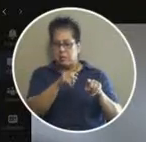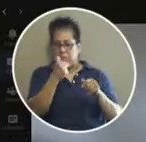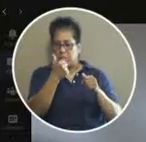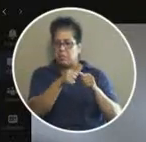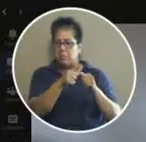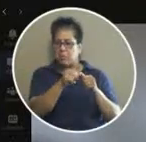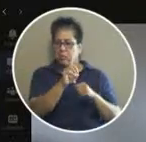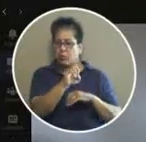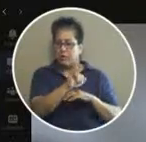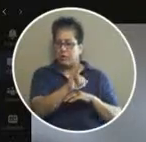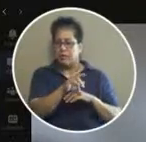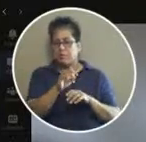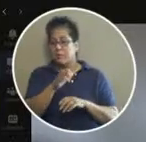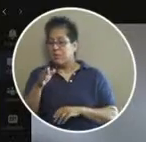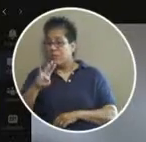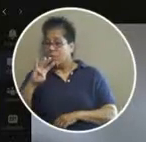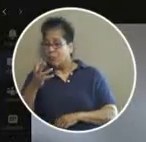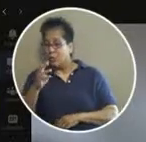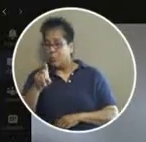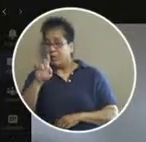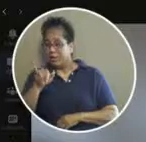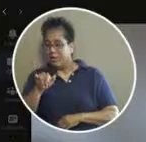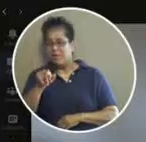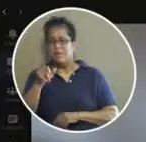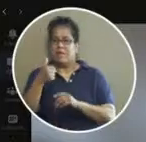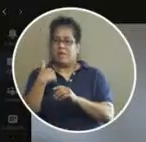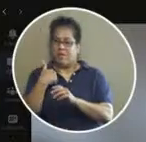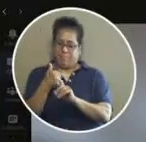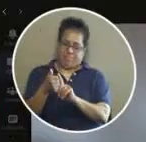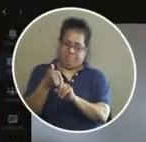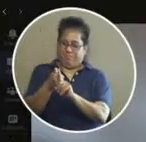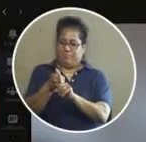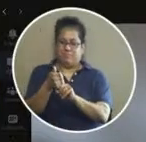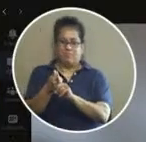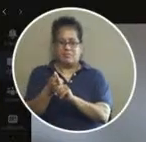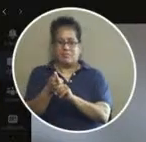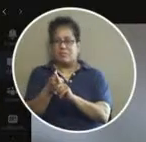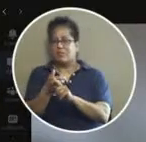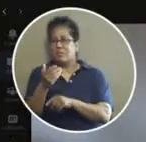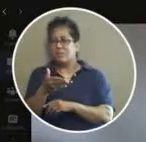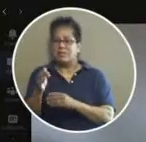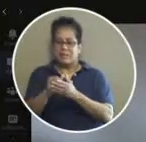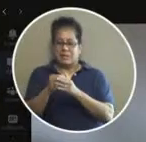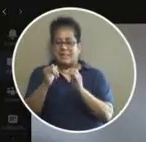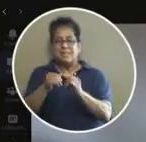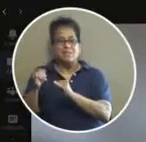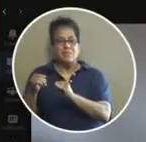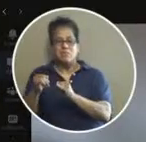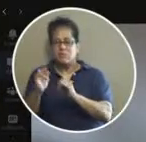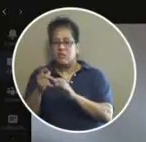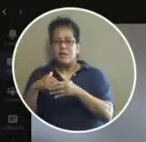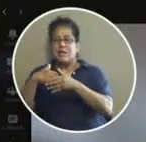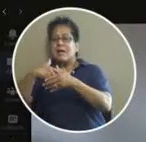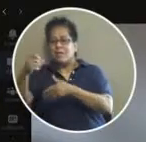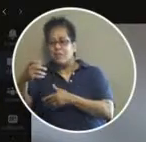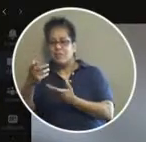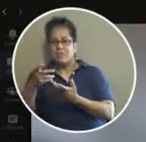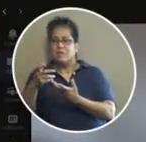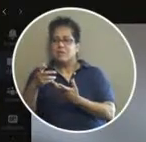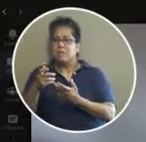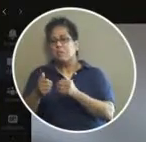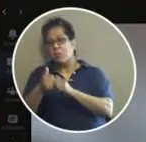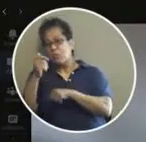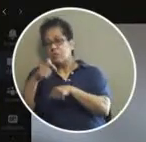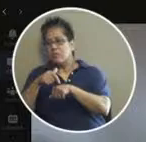With 4th of July coming up, what we do have is self-imposed venues where individuals go out most of the